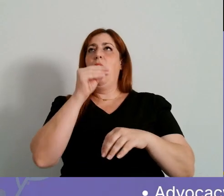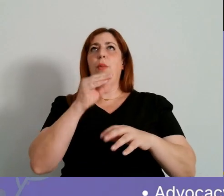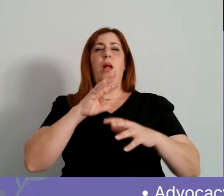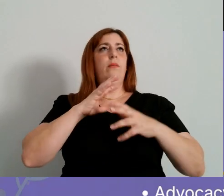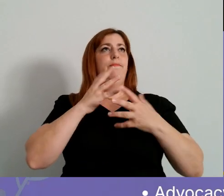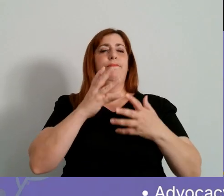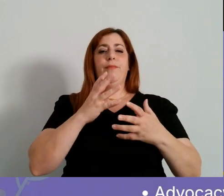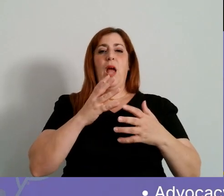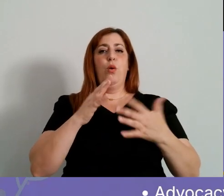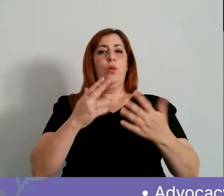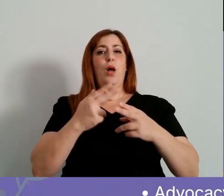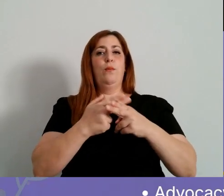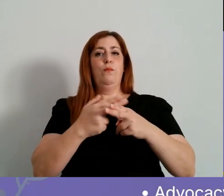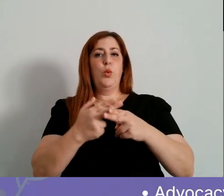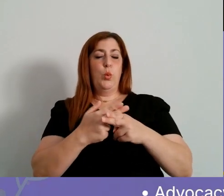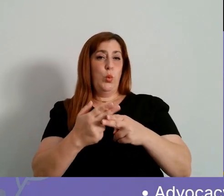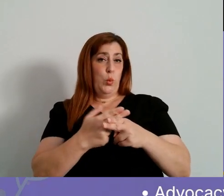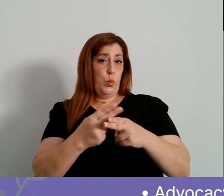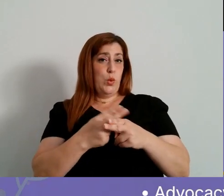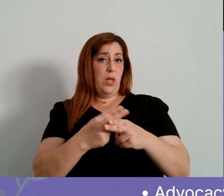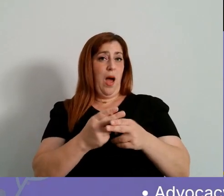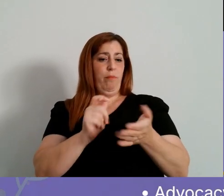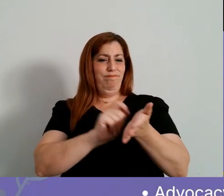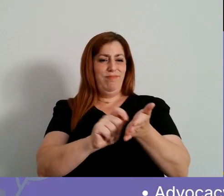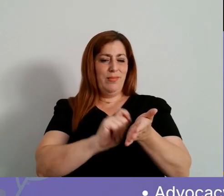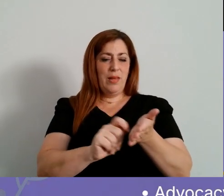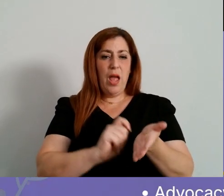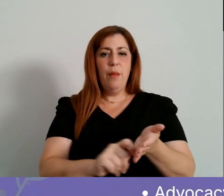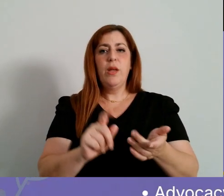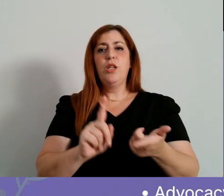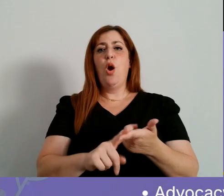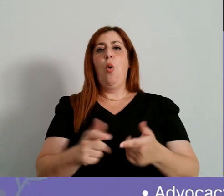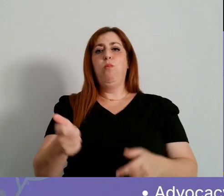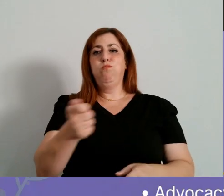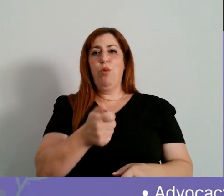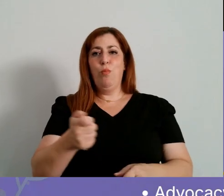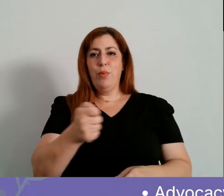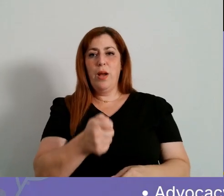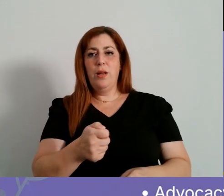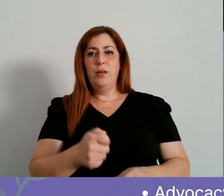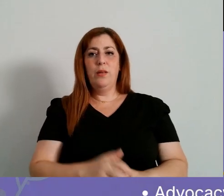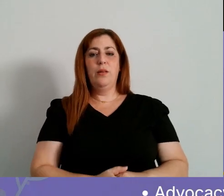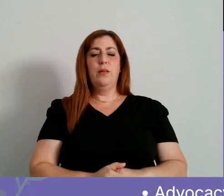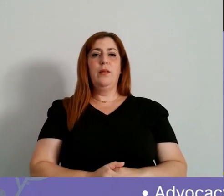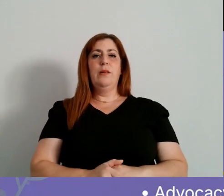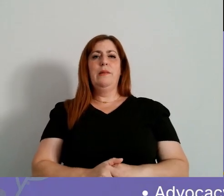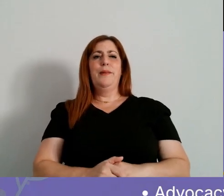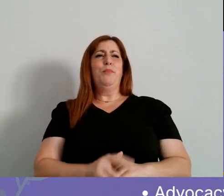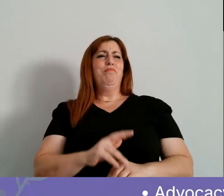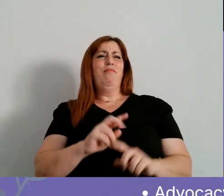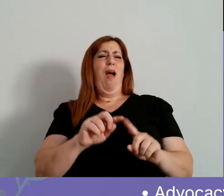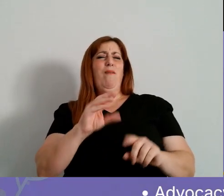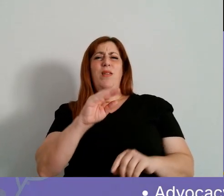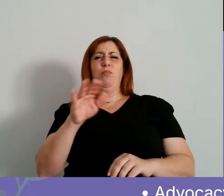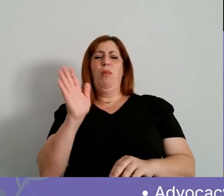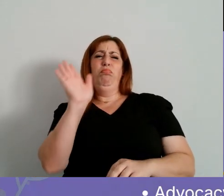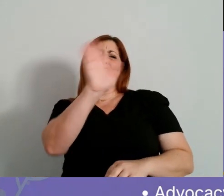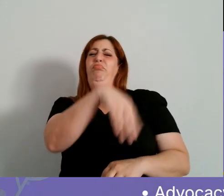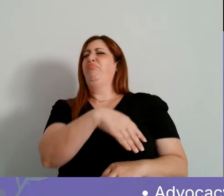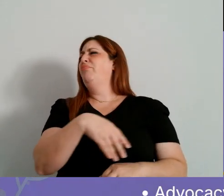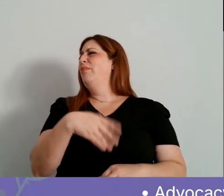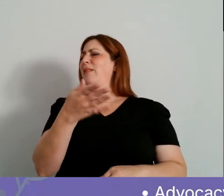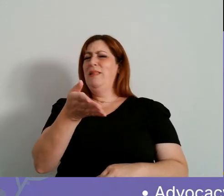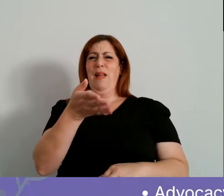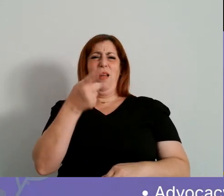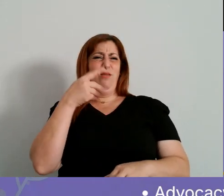notepad or pen or my phone or even an AAC device. I get told off by people saying, oh, but I heard you verbally